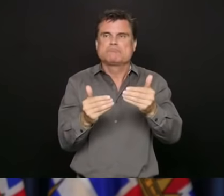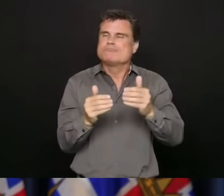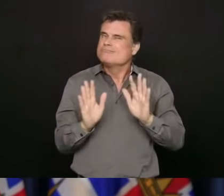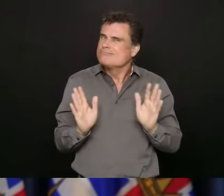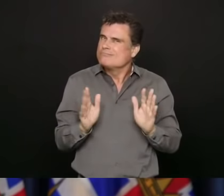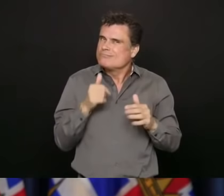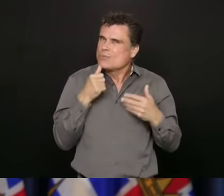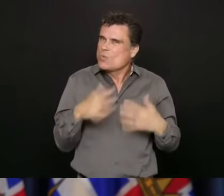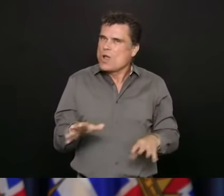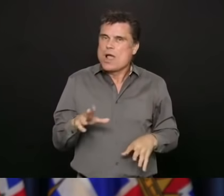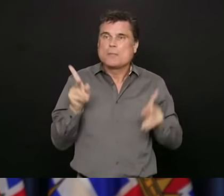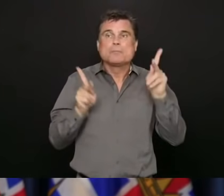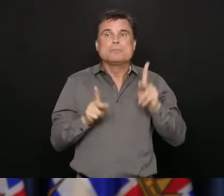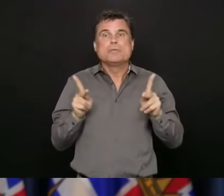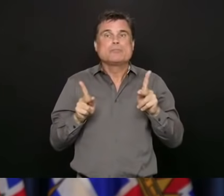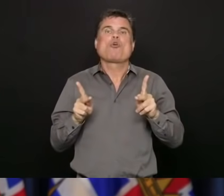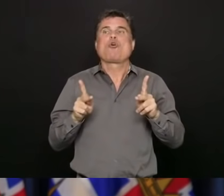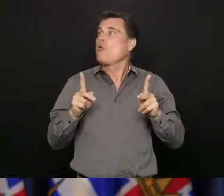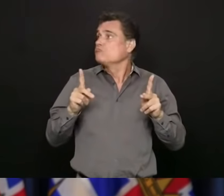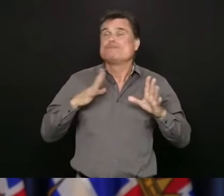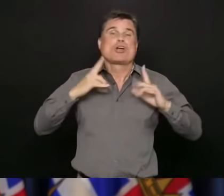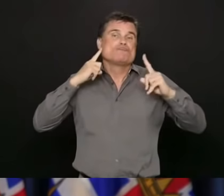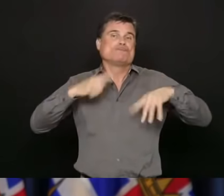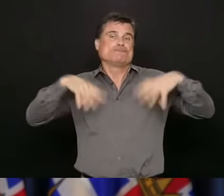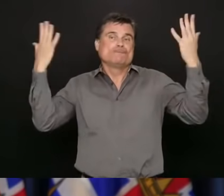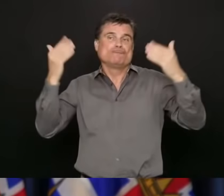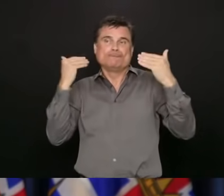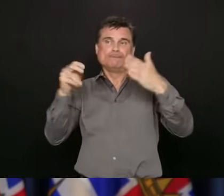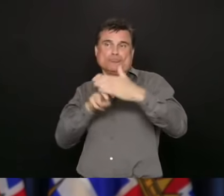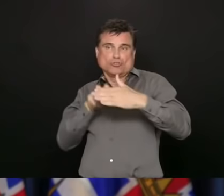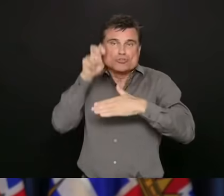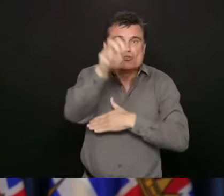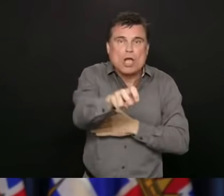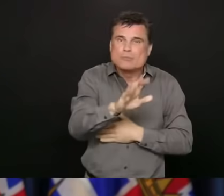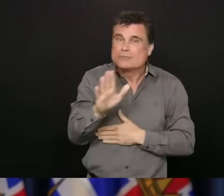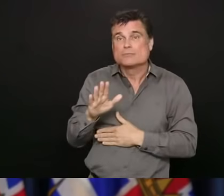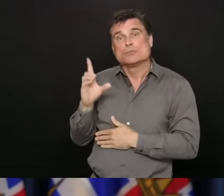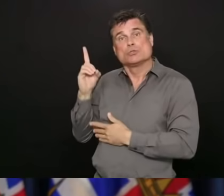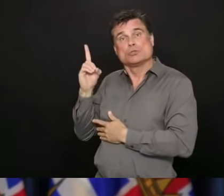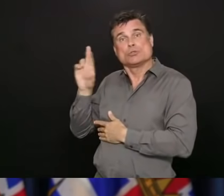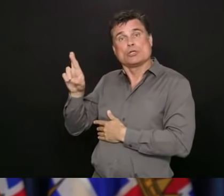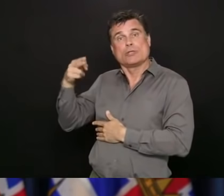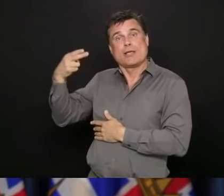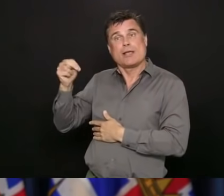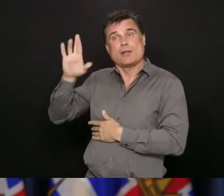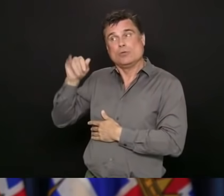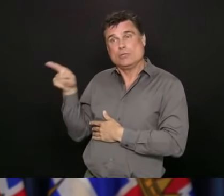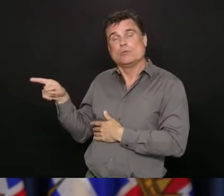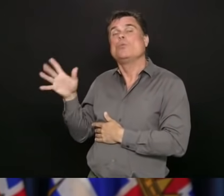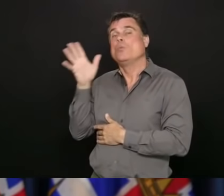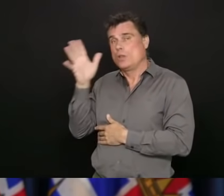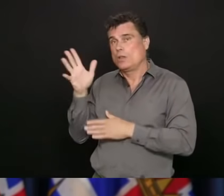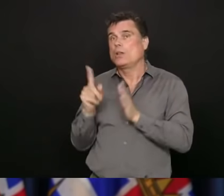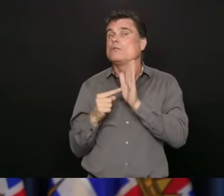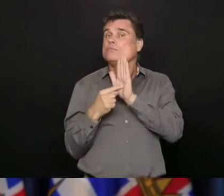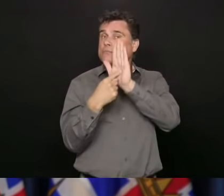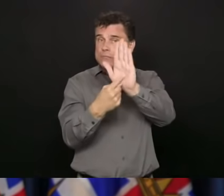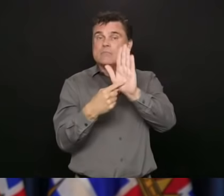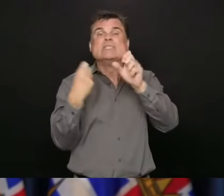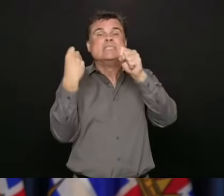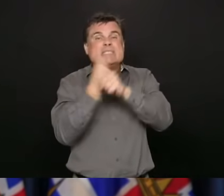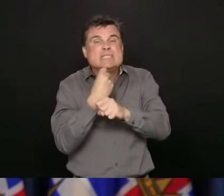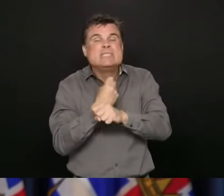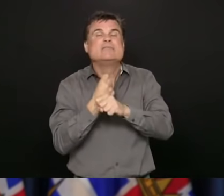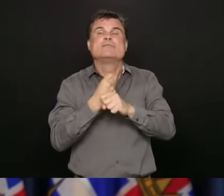We'll take that to Cabinet, and that will form the final determinations on how our restart will begin. So I am not announcing today that